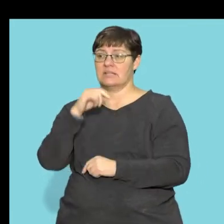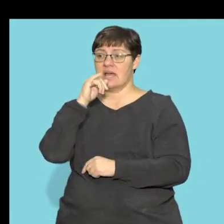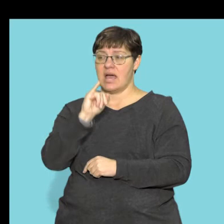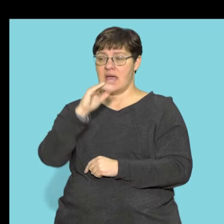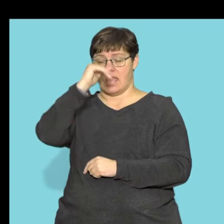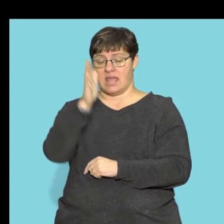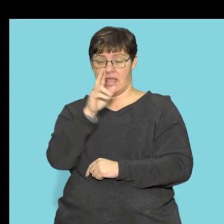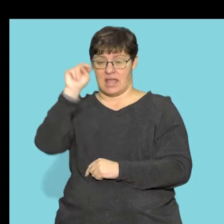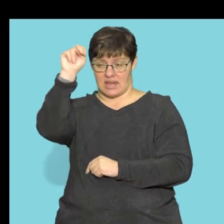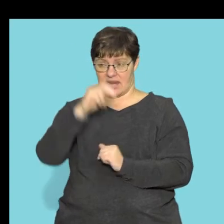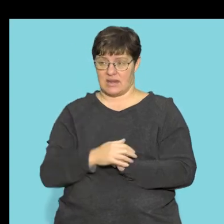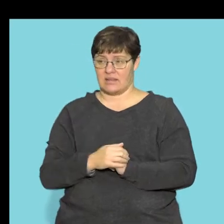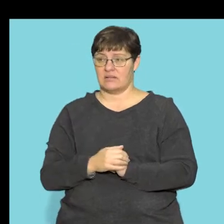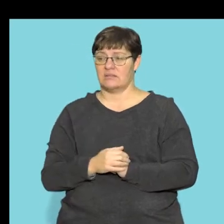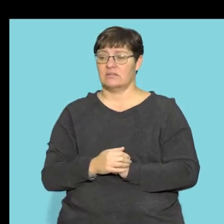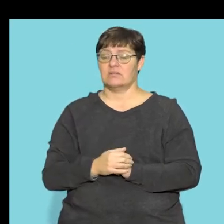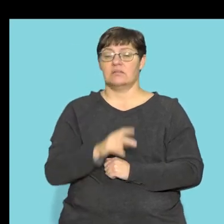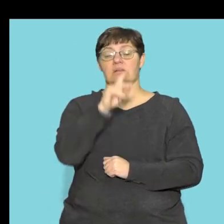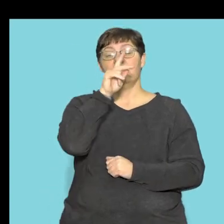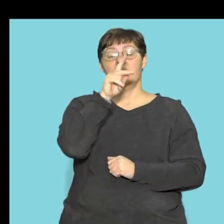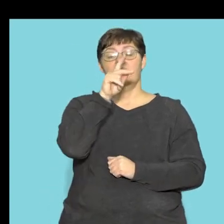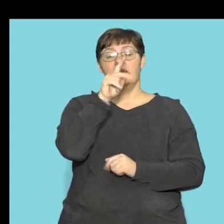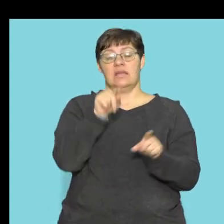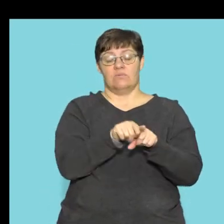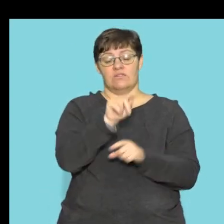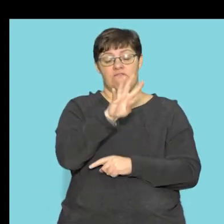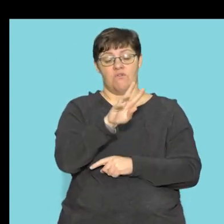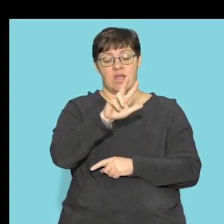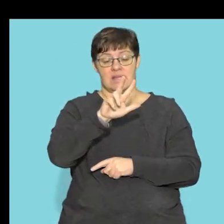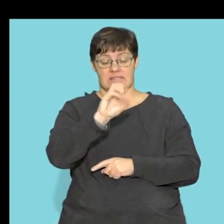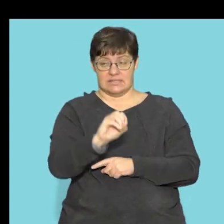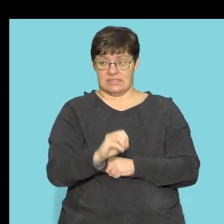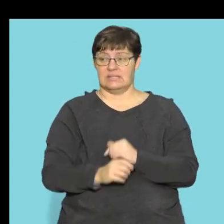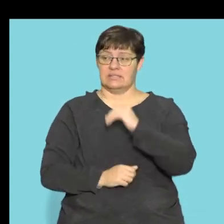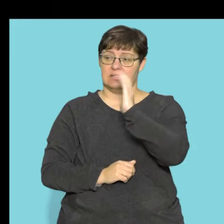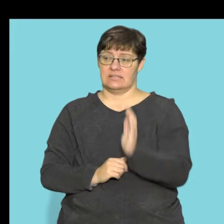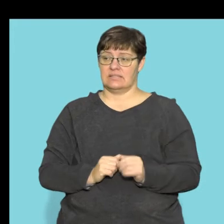I to the exponent of n, right? And this will be